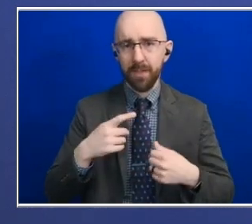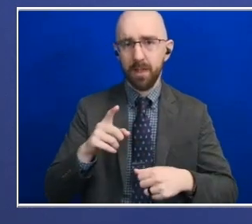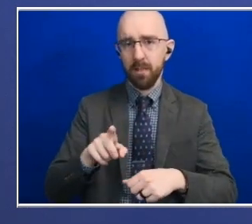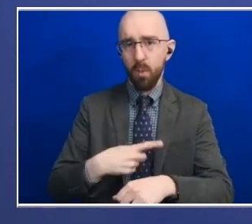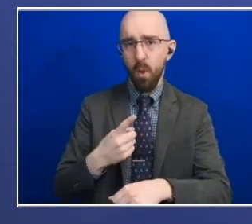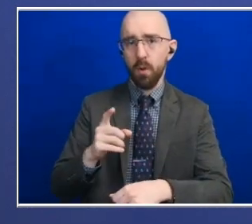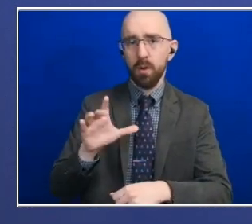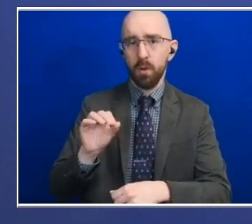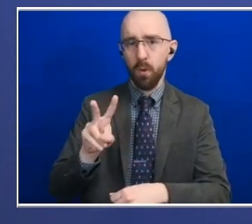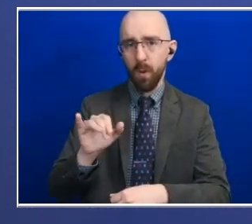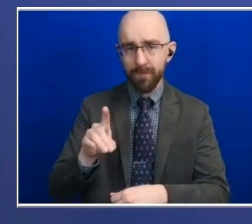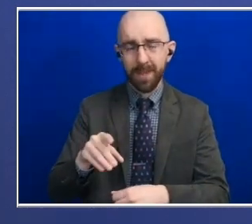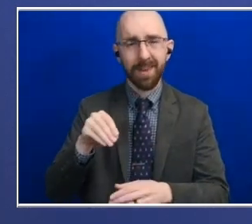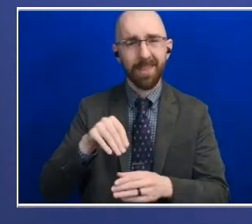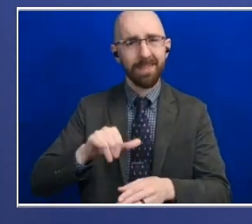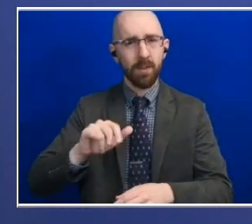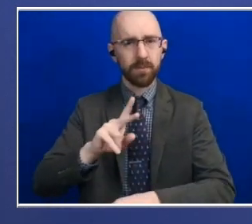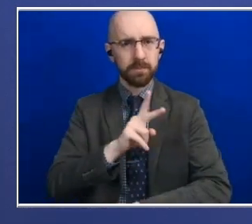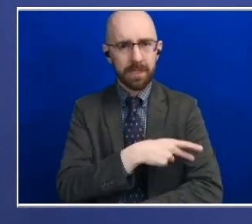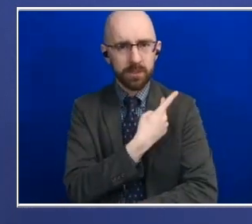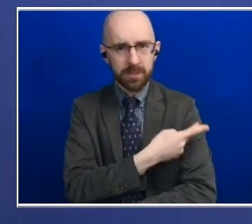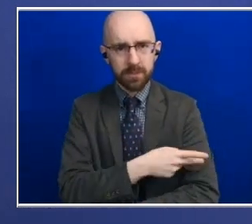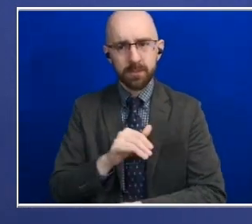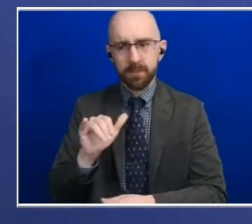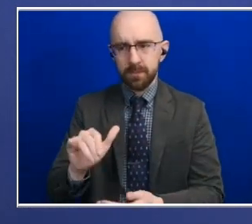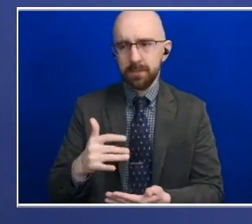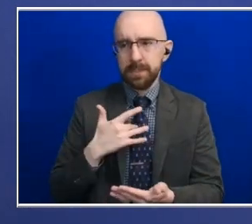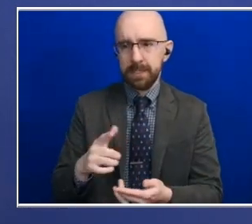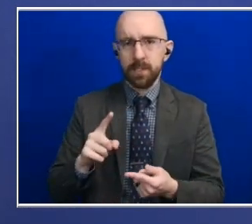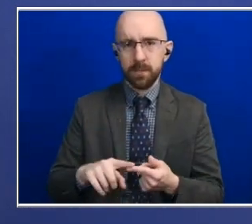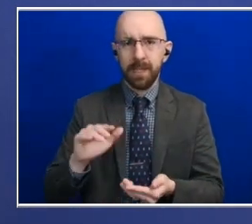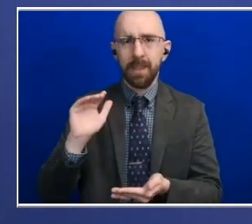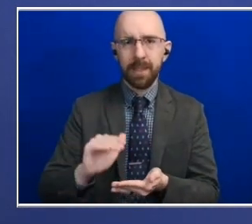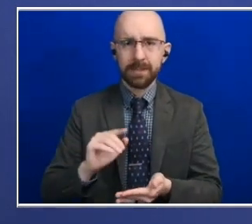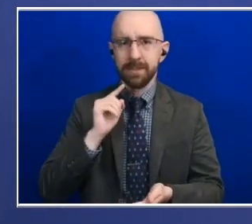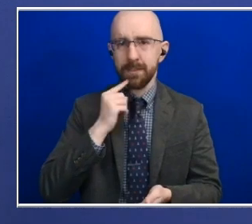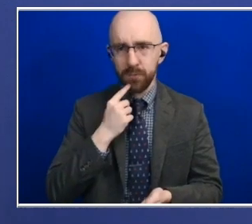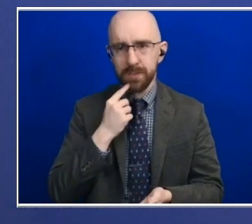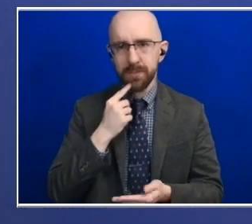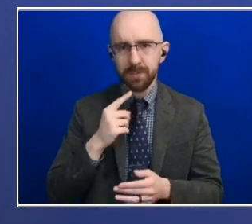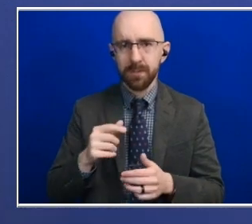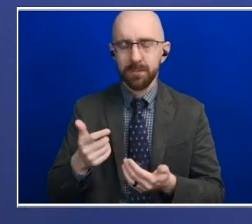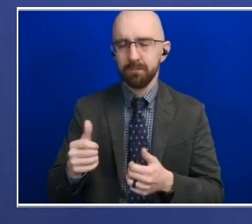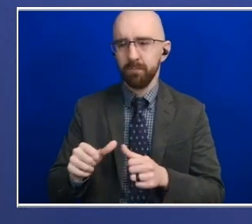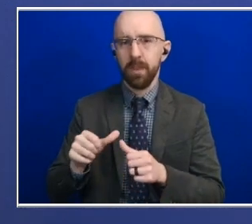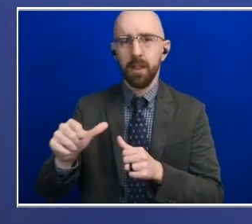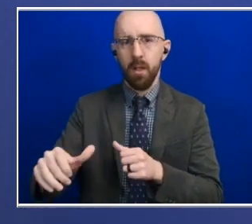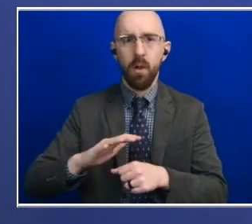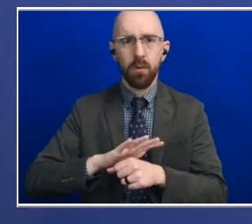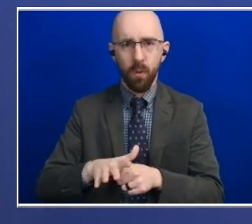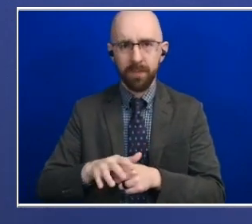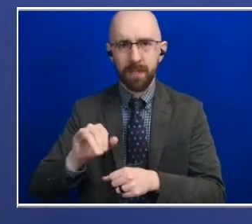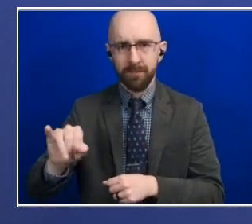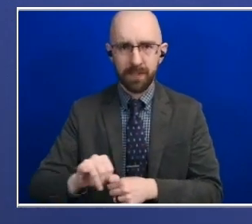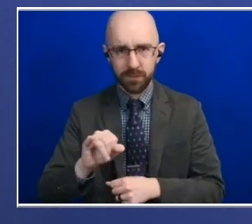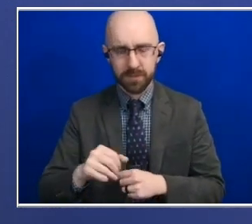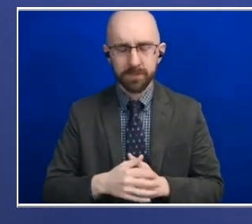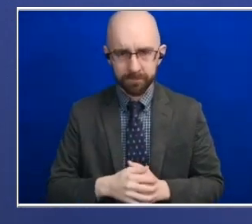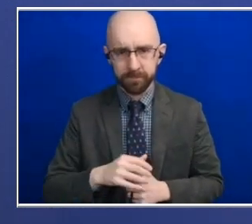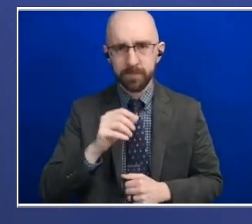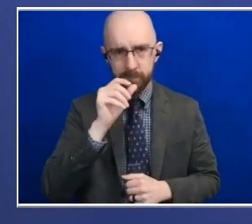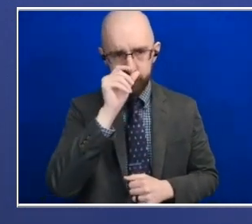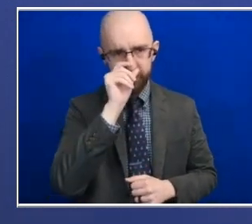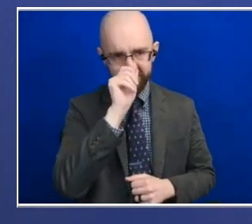those patients, they tend to be less serious long COVID infections and long COVID